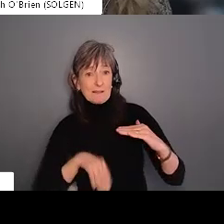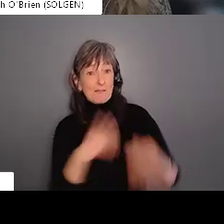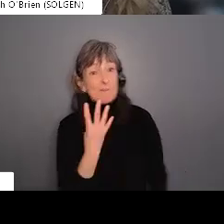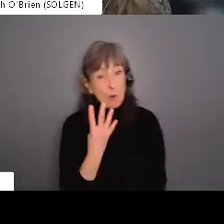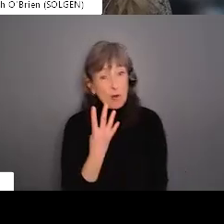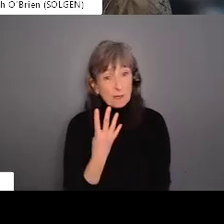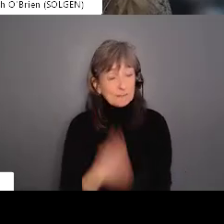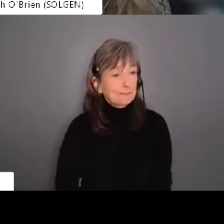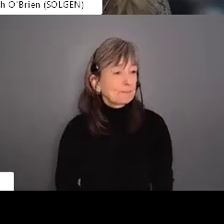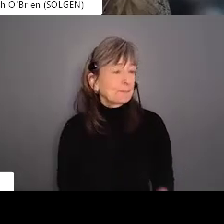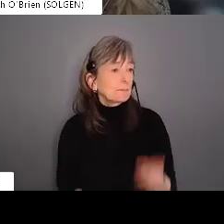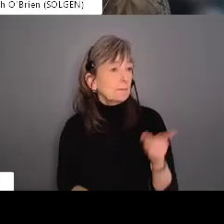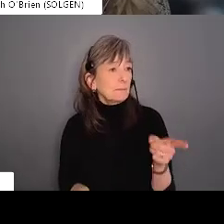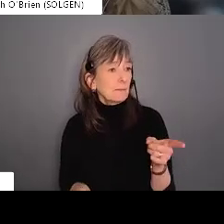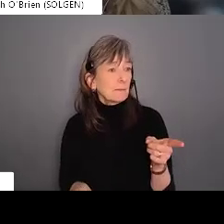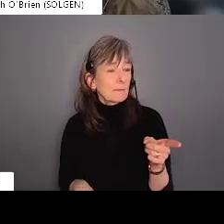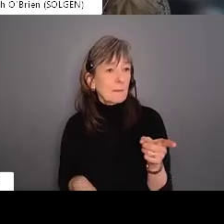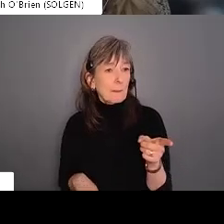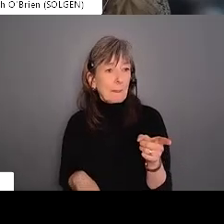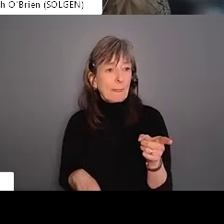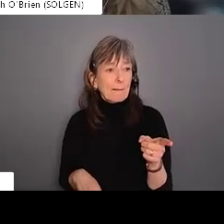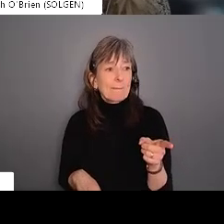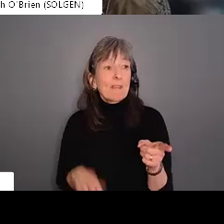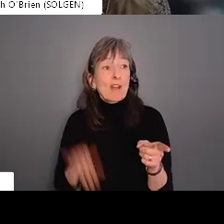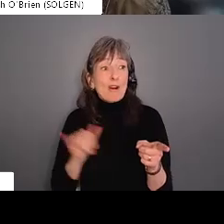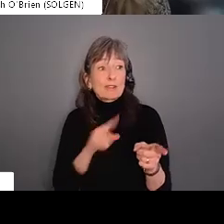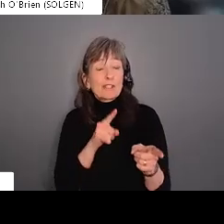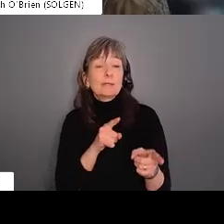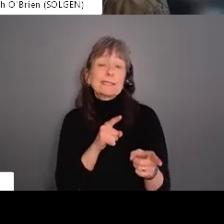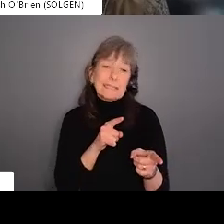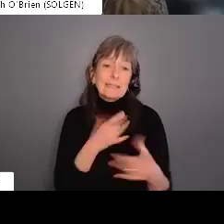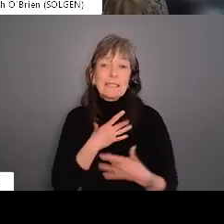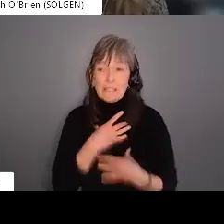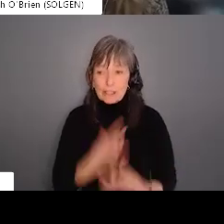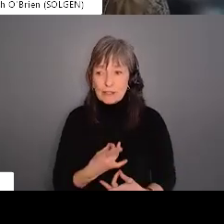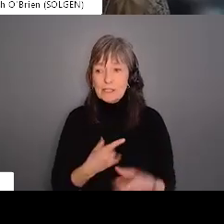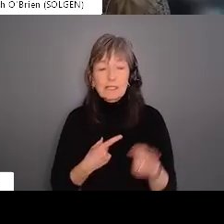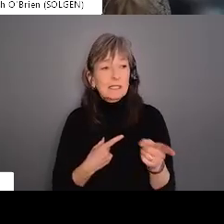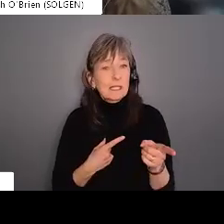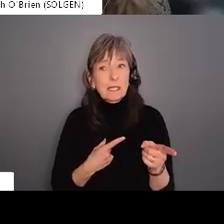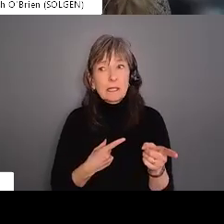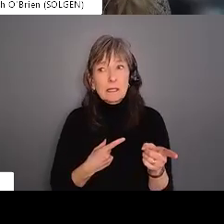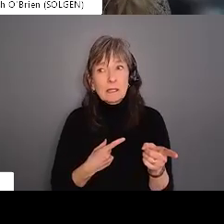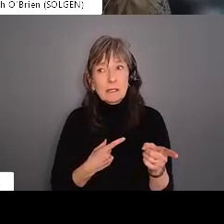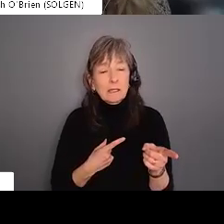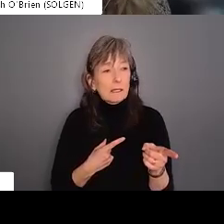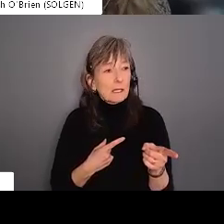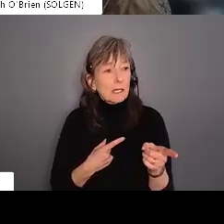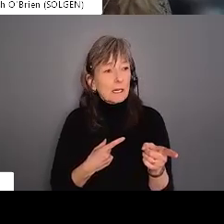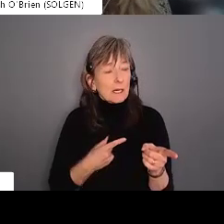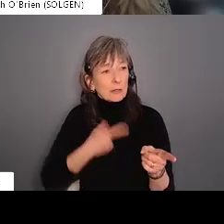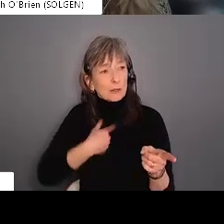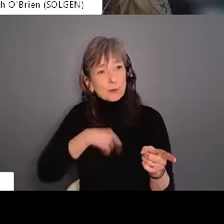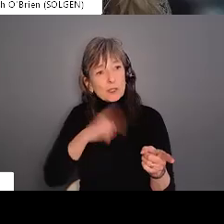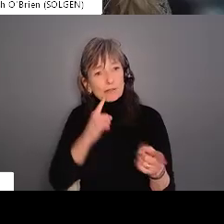And as I mentioned, this was really interesting to look at because it prompted us to review